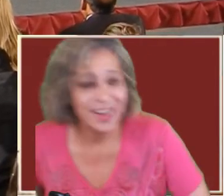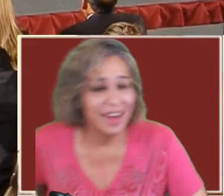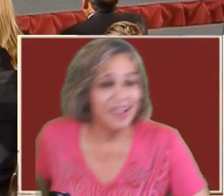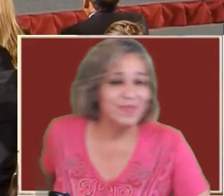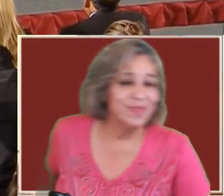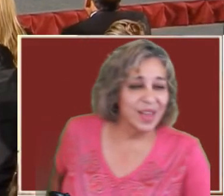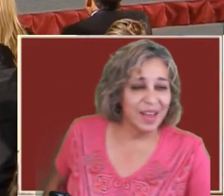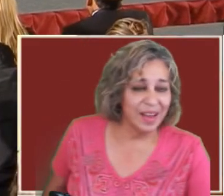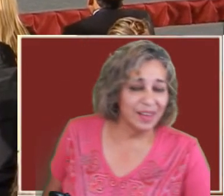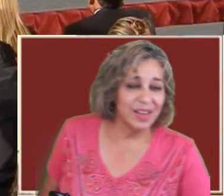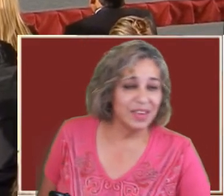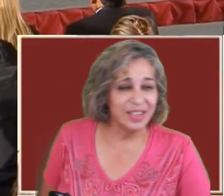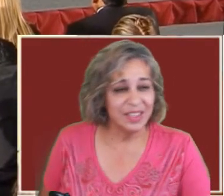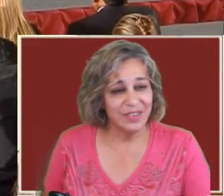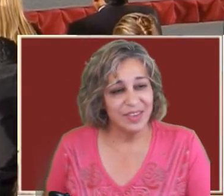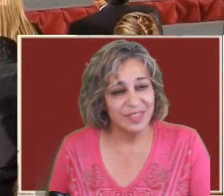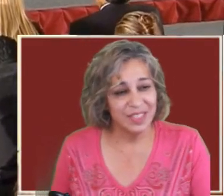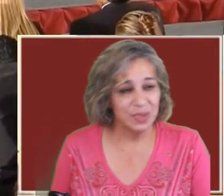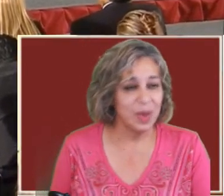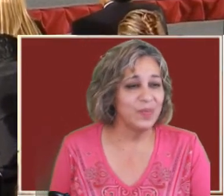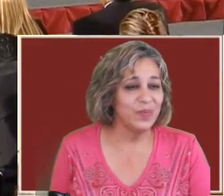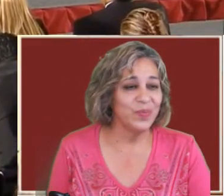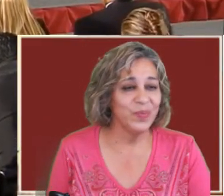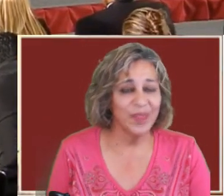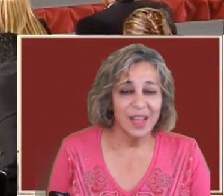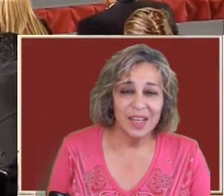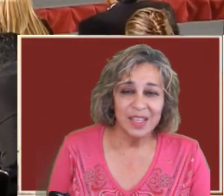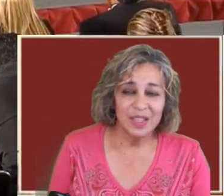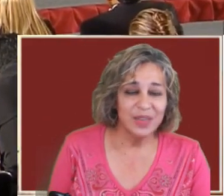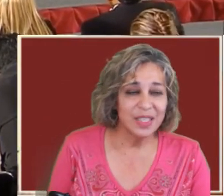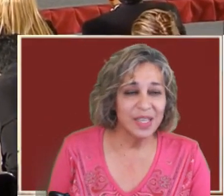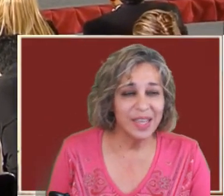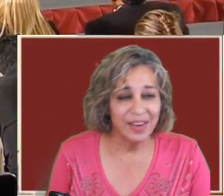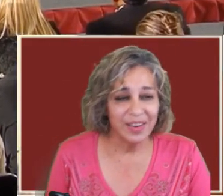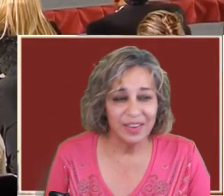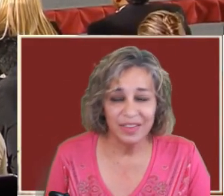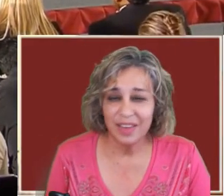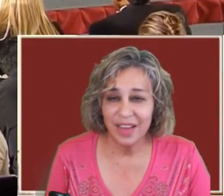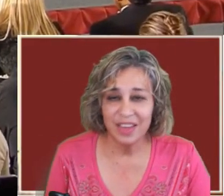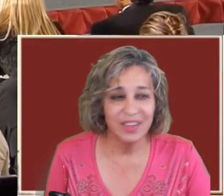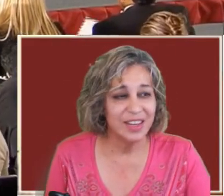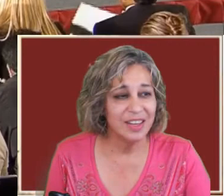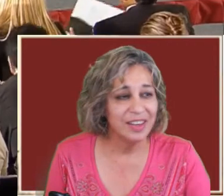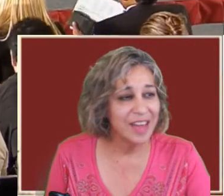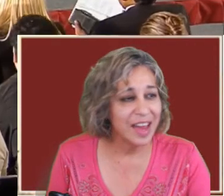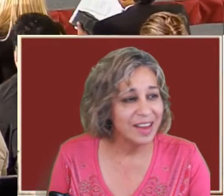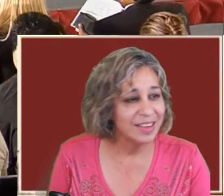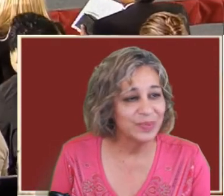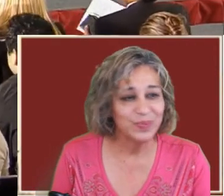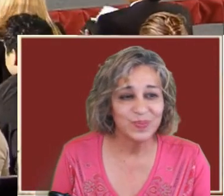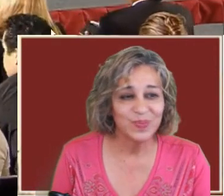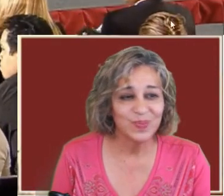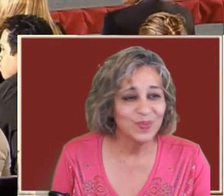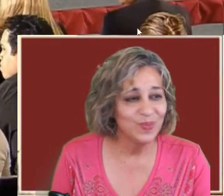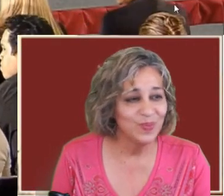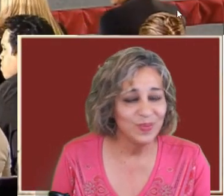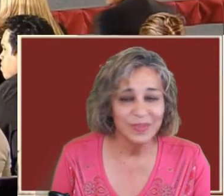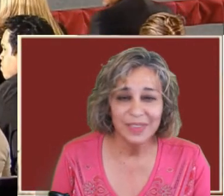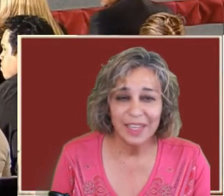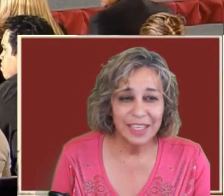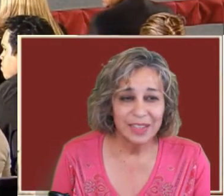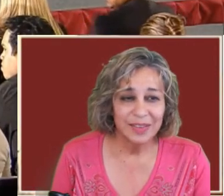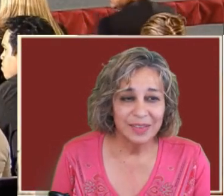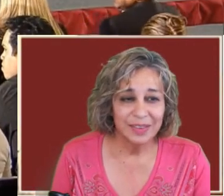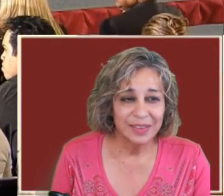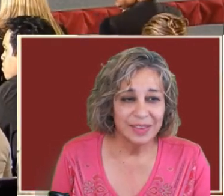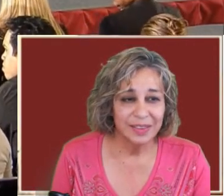had their conservatives as well. So it's clear, and you can look at it.